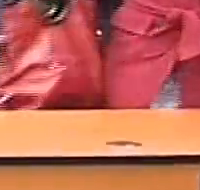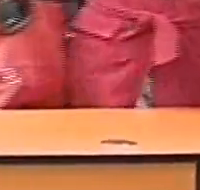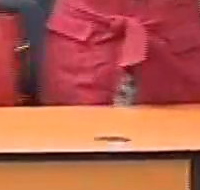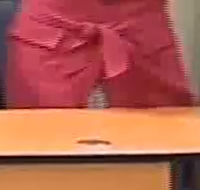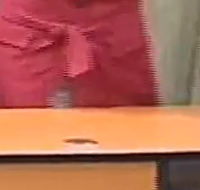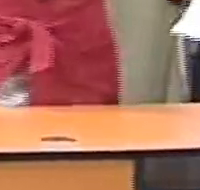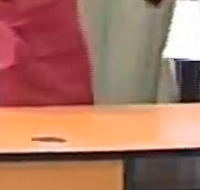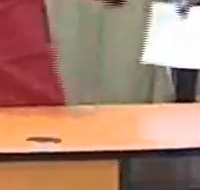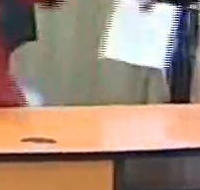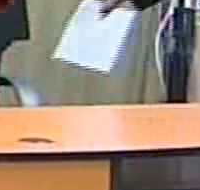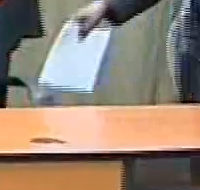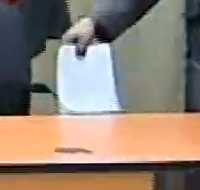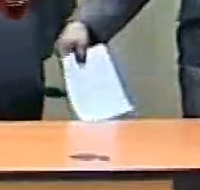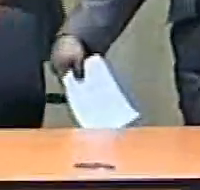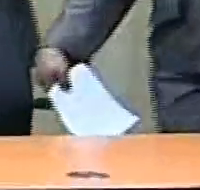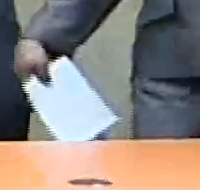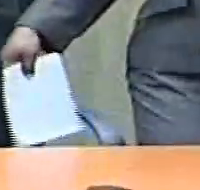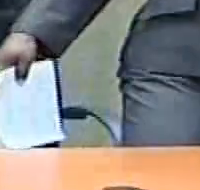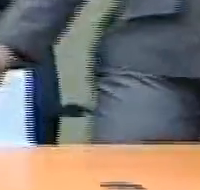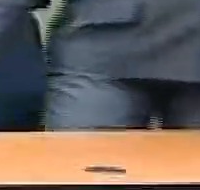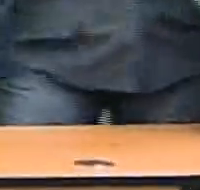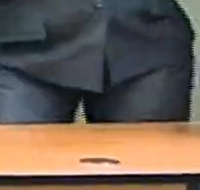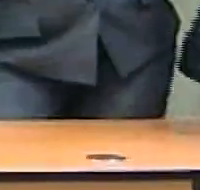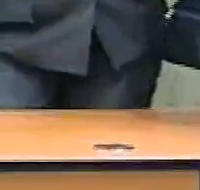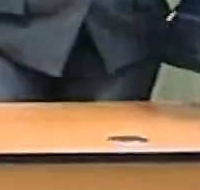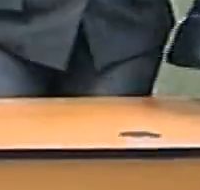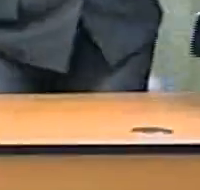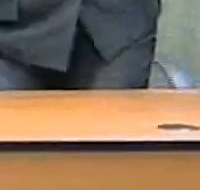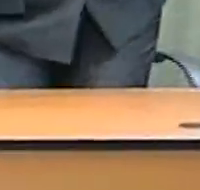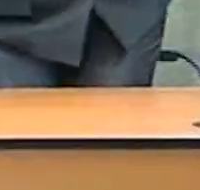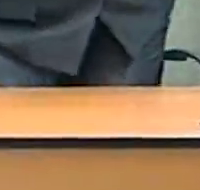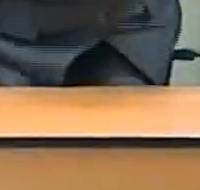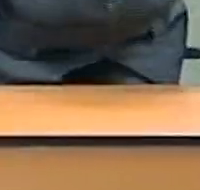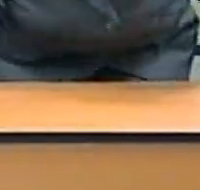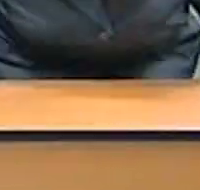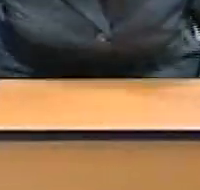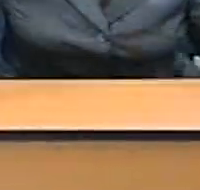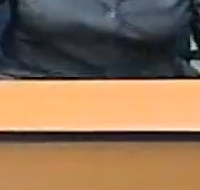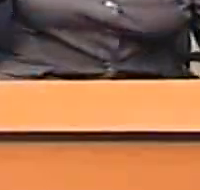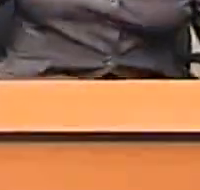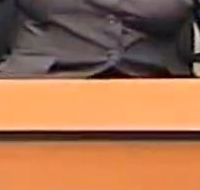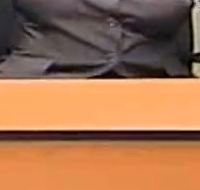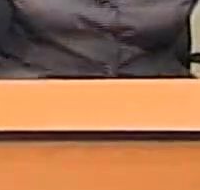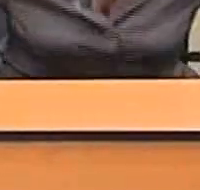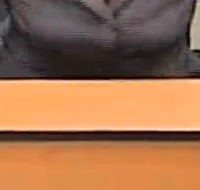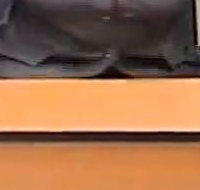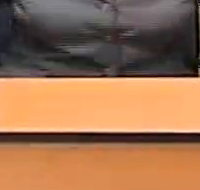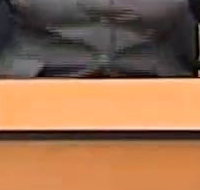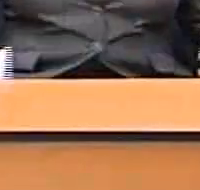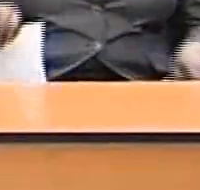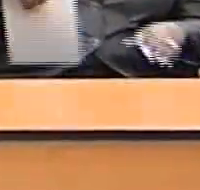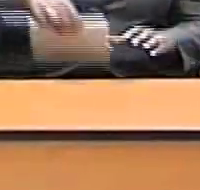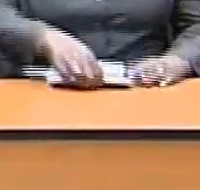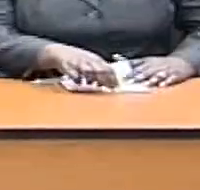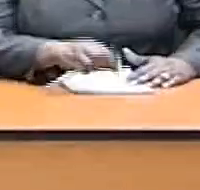However, members who were happy with the decision said it was a measure of the checks and balances in the Constitution aimed at preventing the executive from